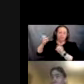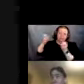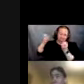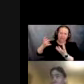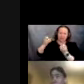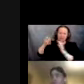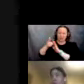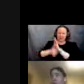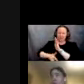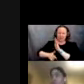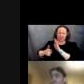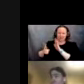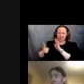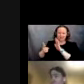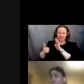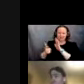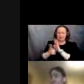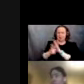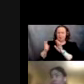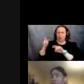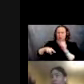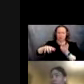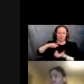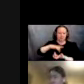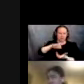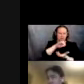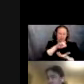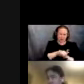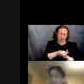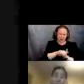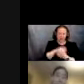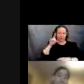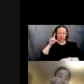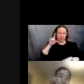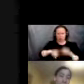prevent interracial marriage and interracial relationships.